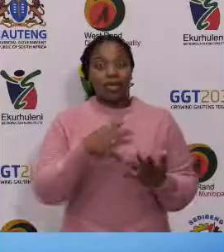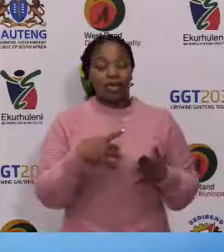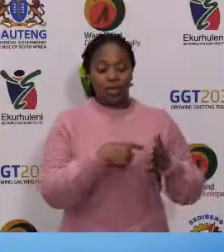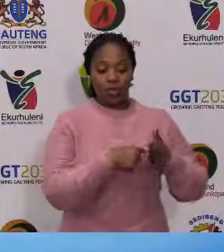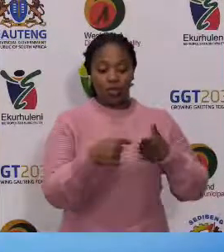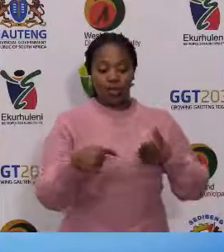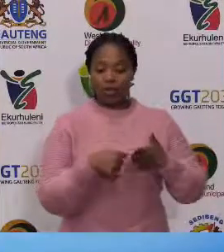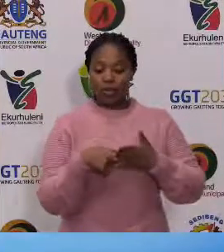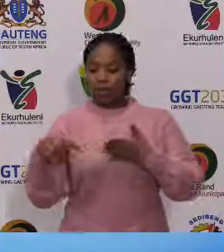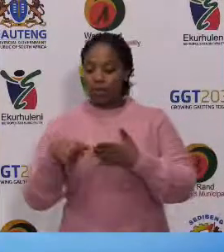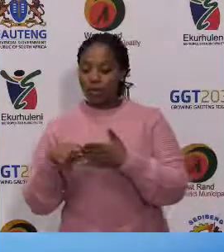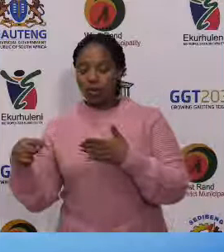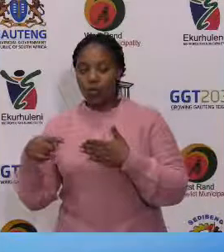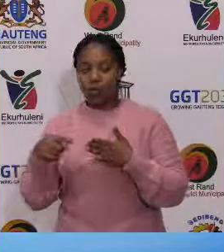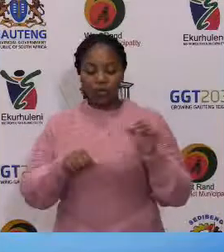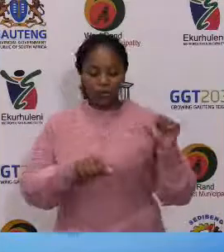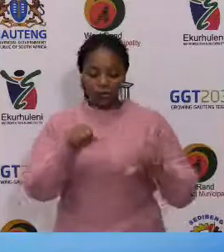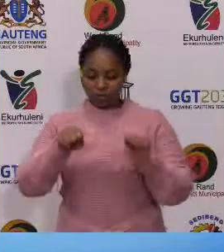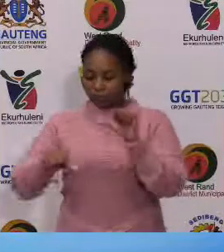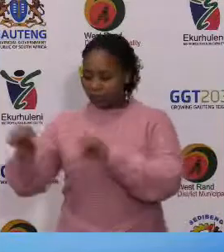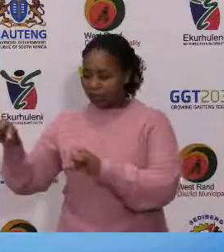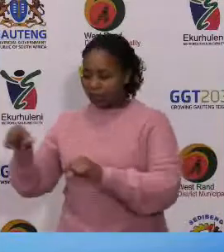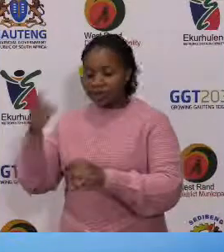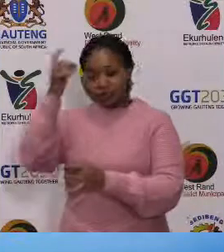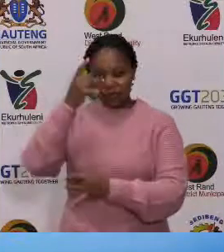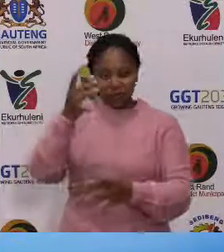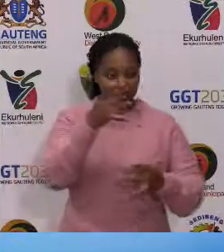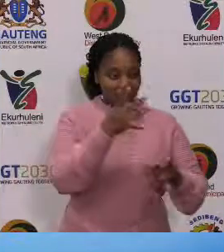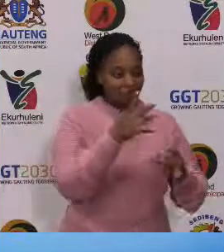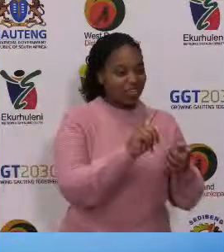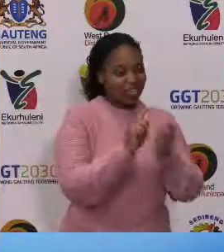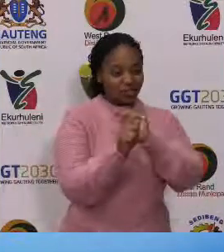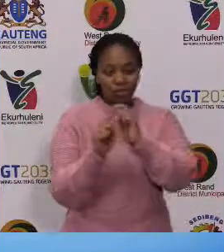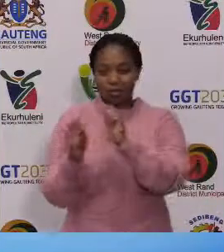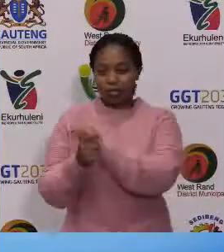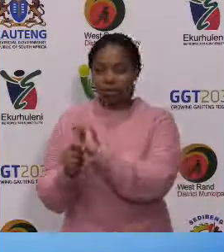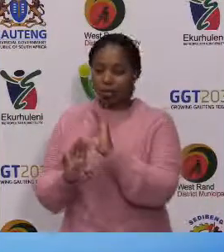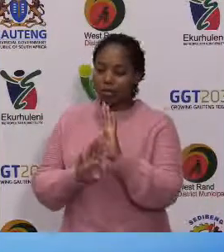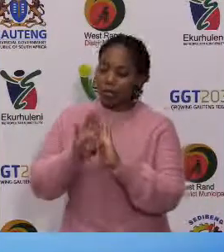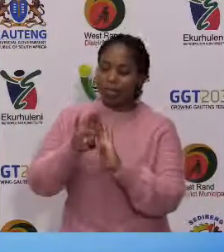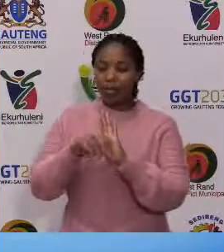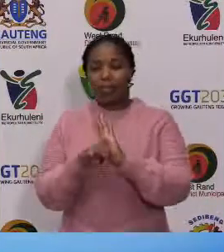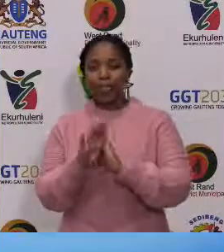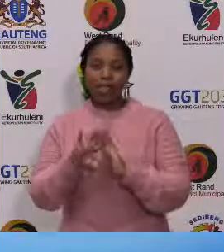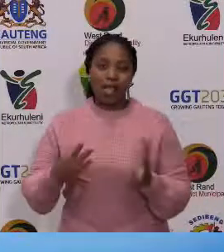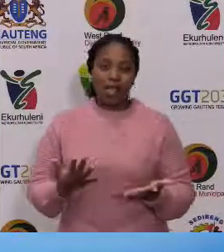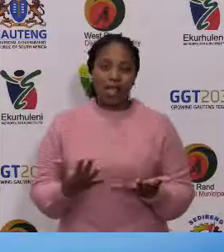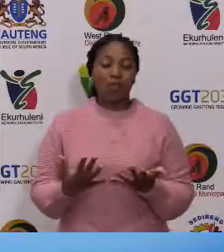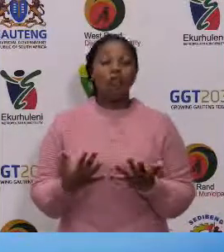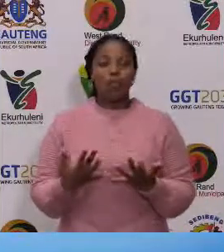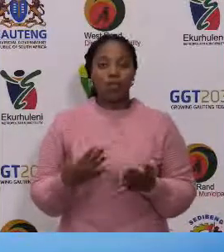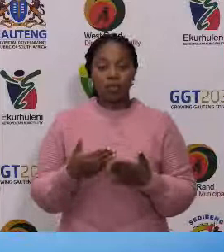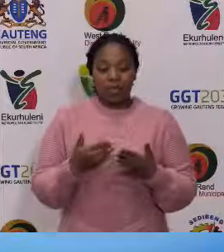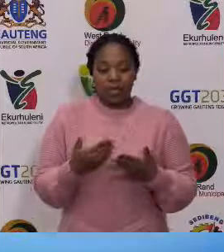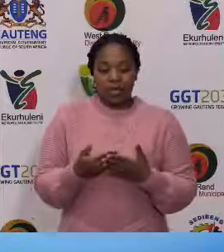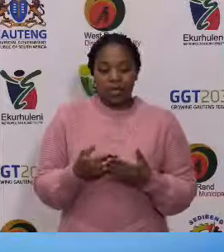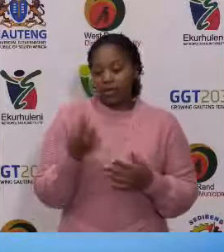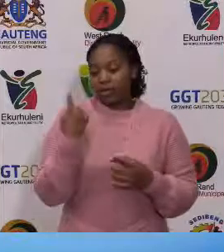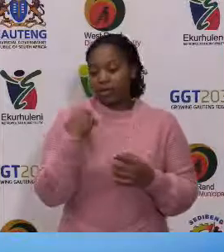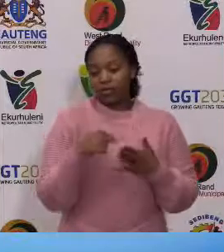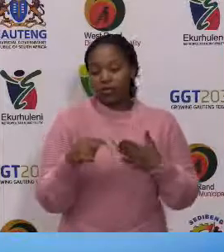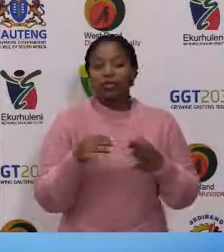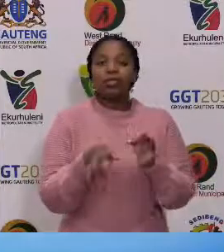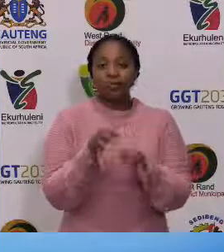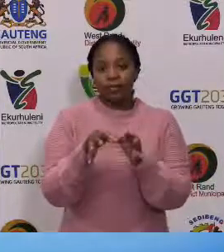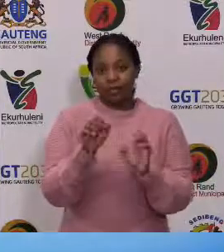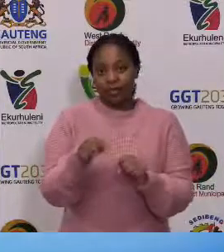change in the pandemic. And I just wanted to sort of get that out of the way before I go into details about the last 1 week. So the